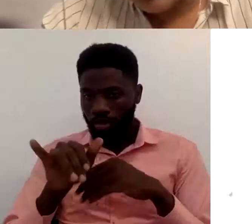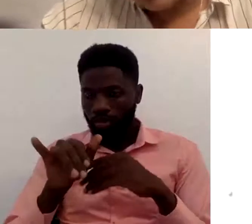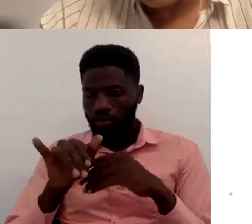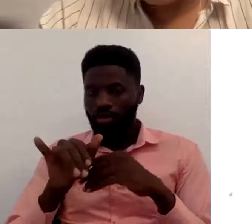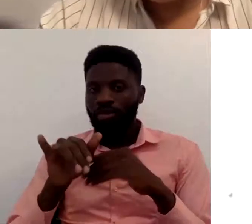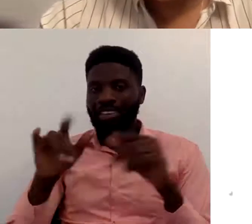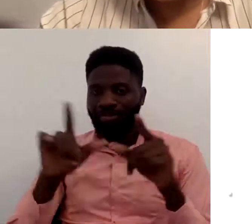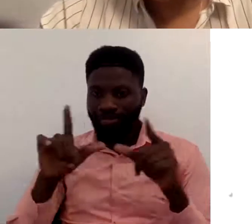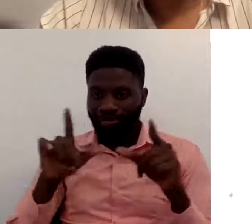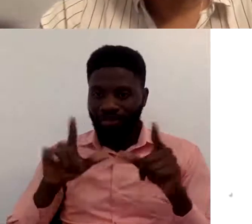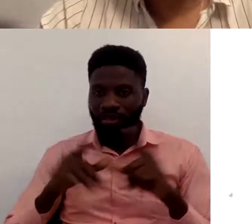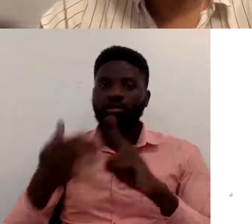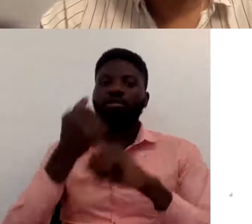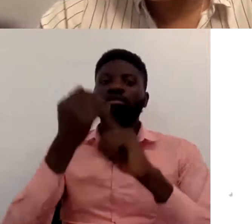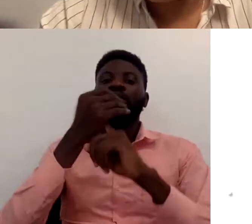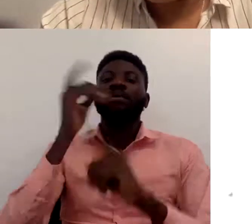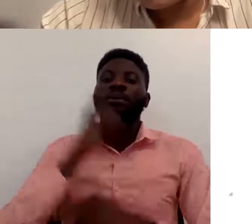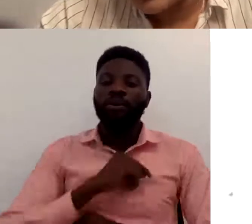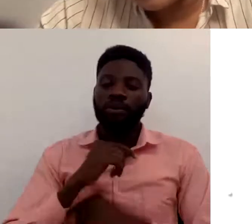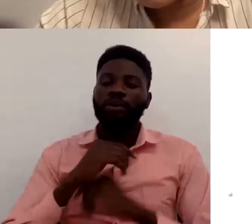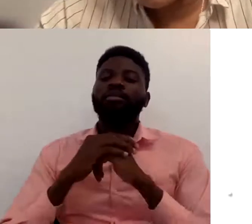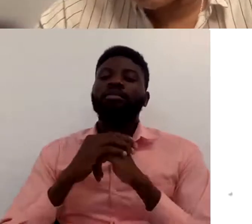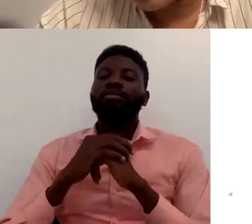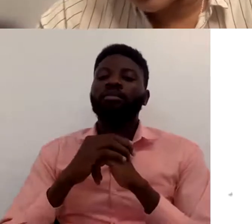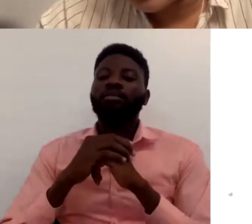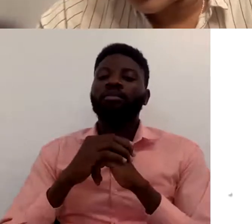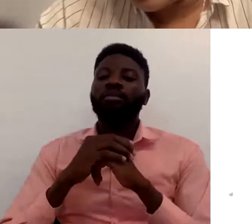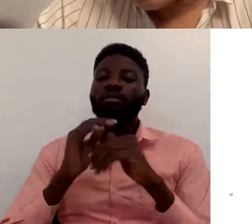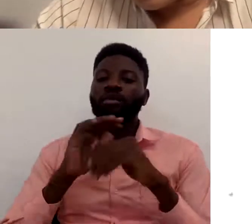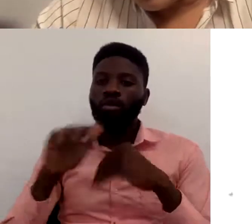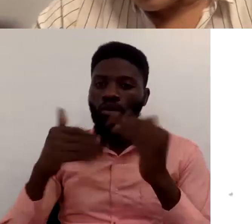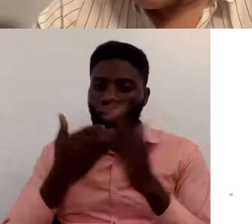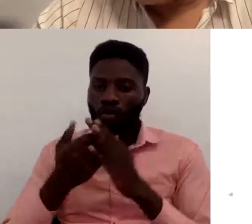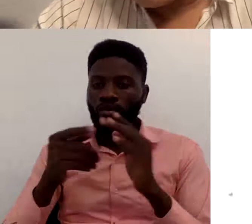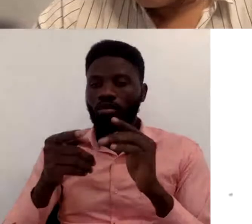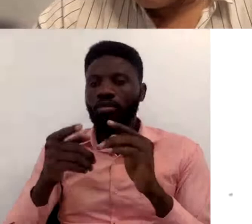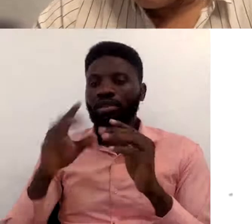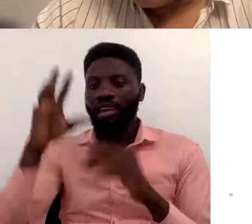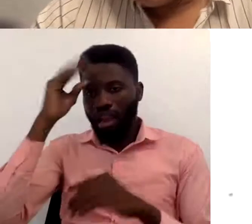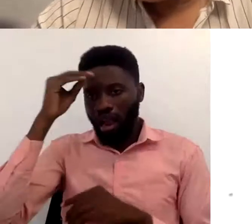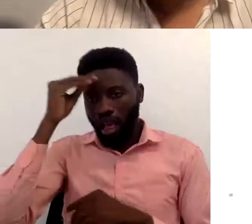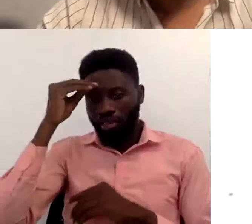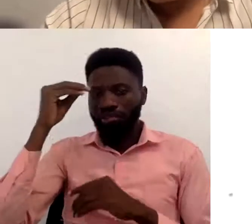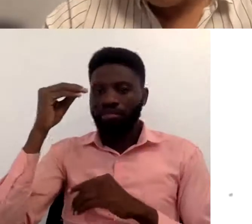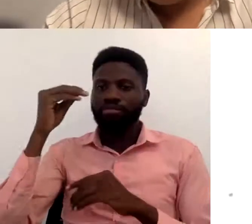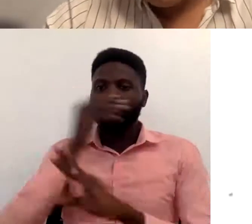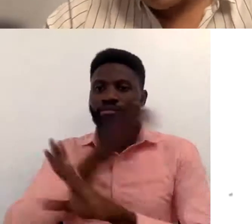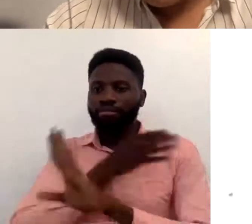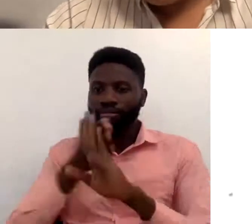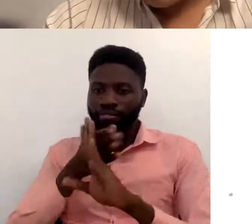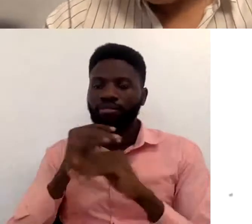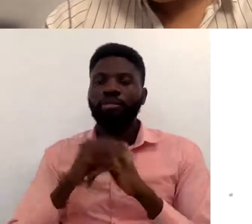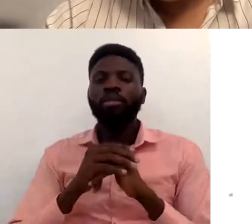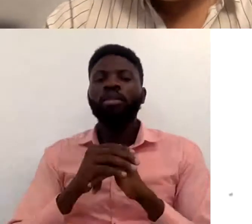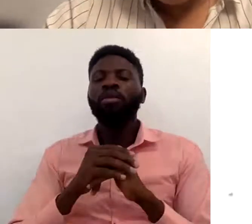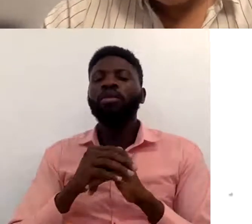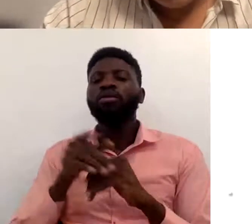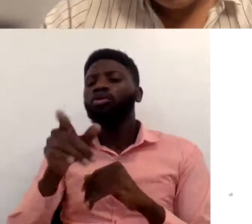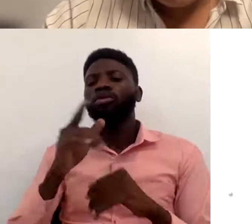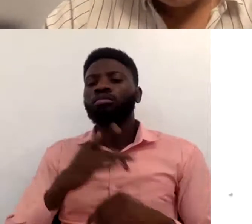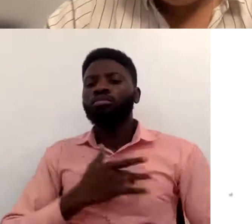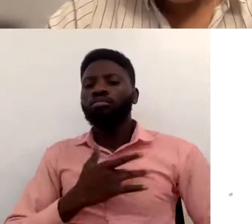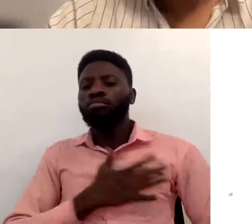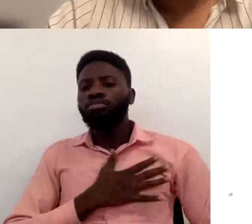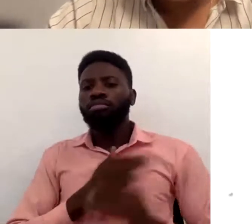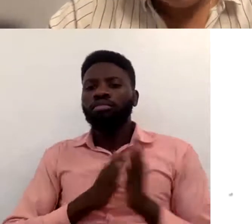certificates that you've earned, that all these learning that you did, what inspires you and